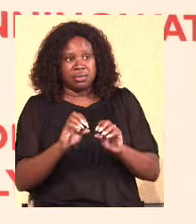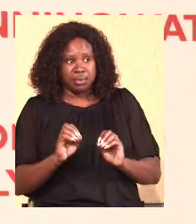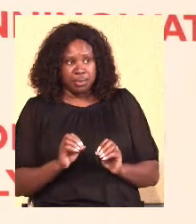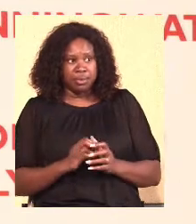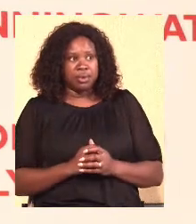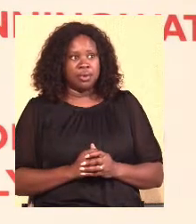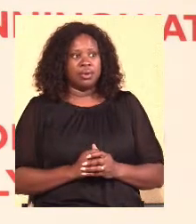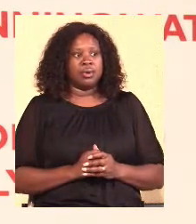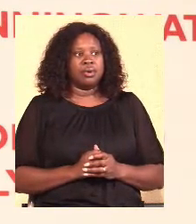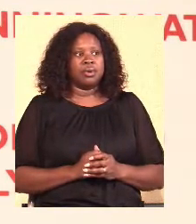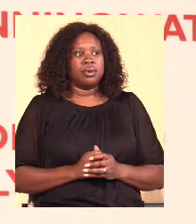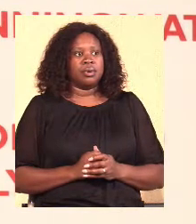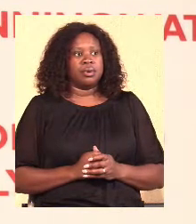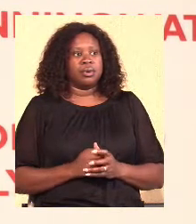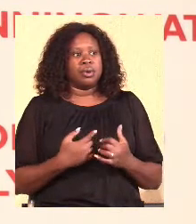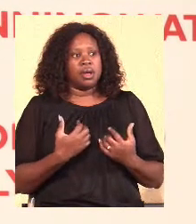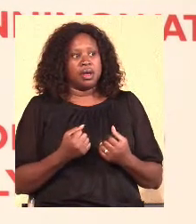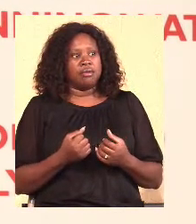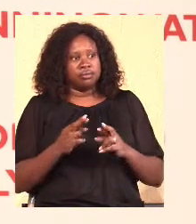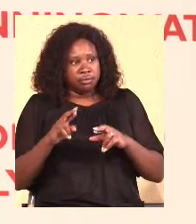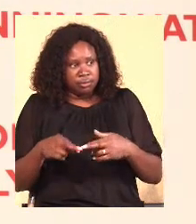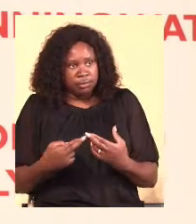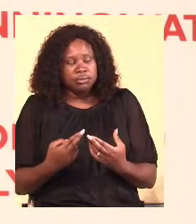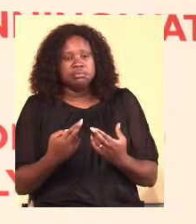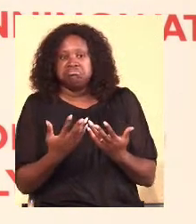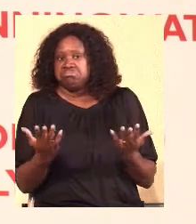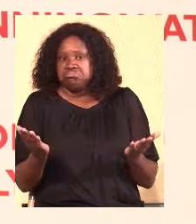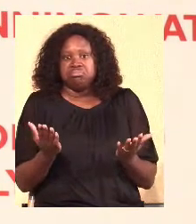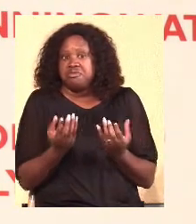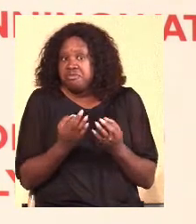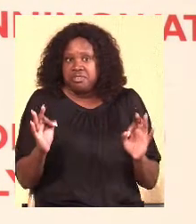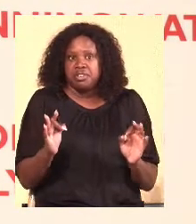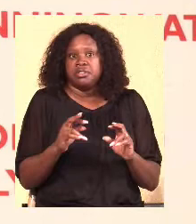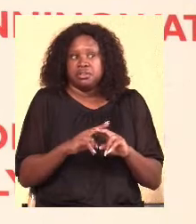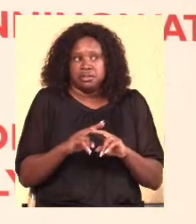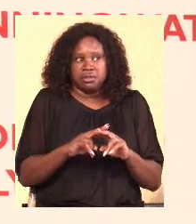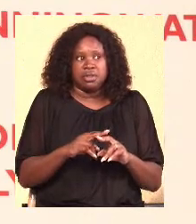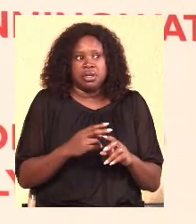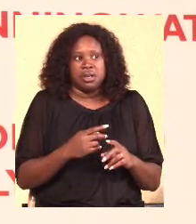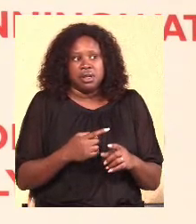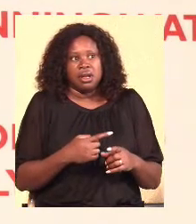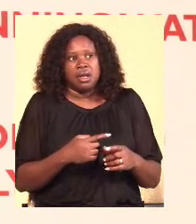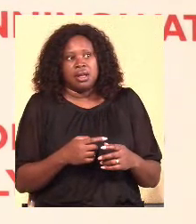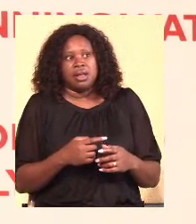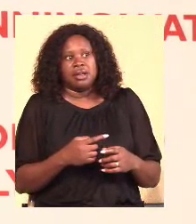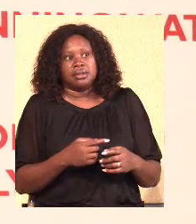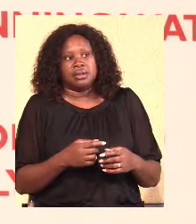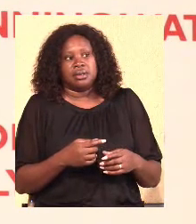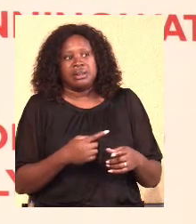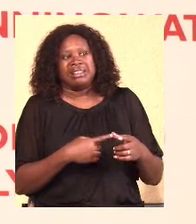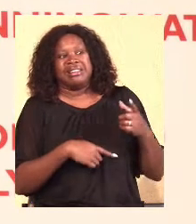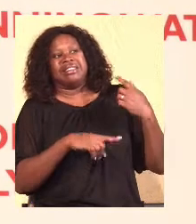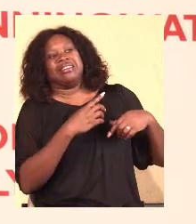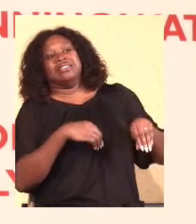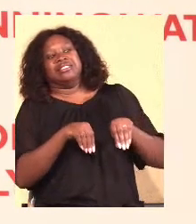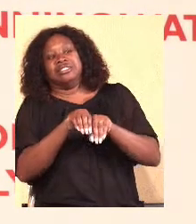have open sources available that can be taken, that's free, redeveloped, and then you have something that you develop for